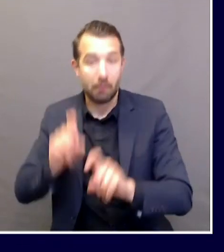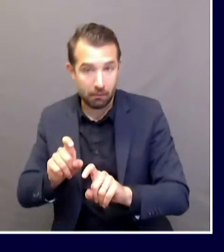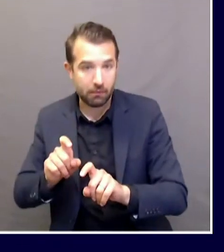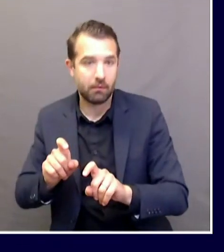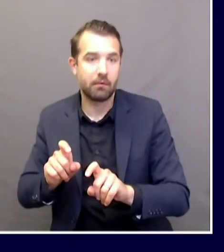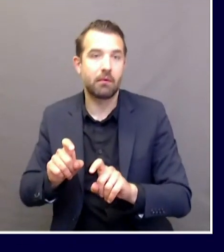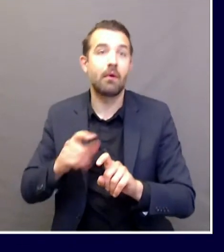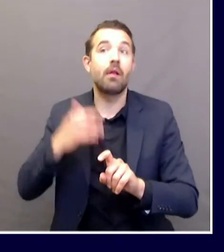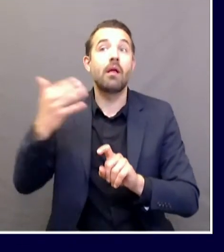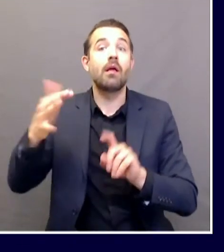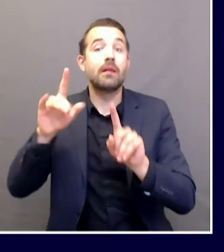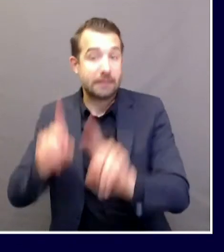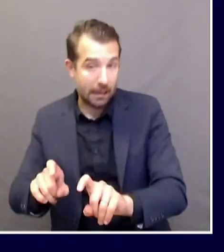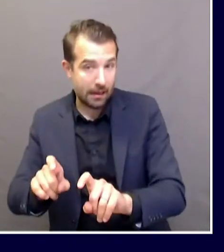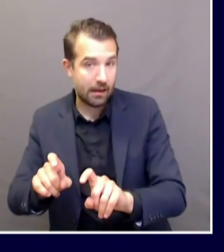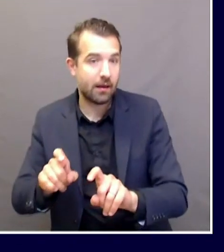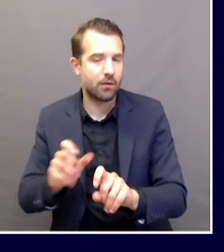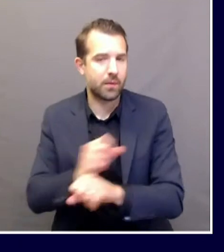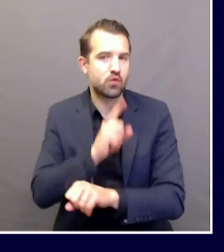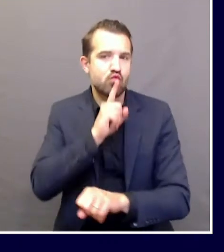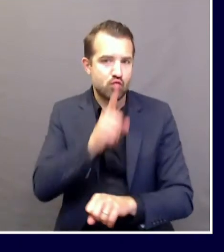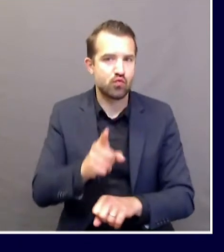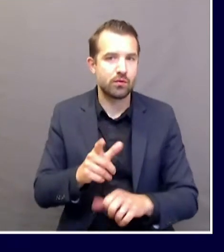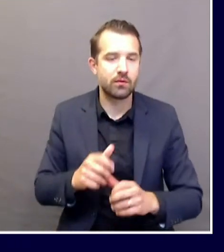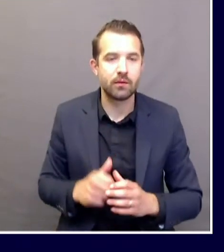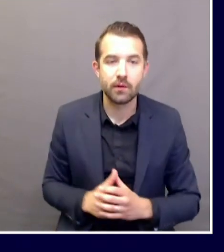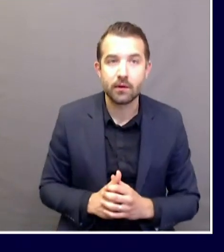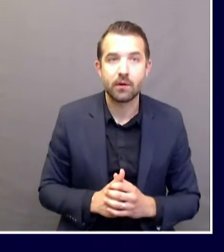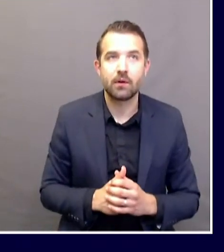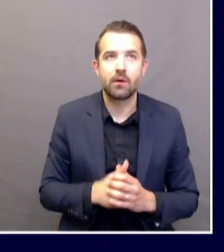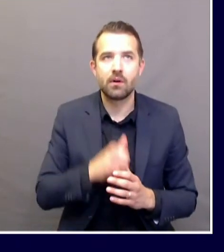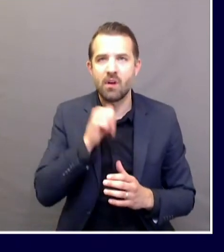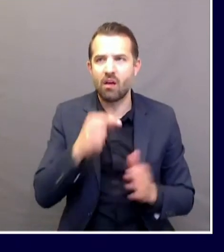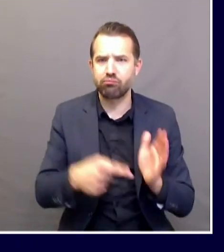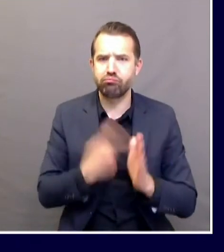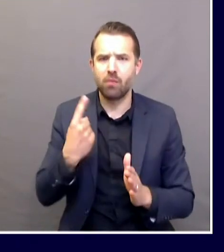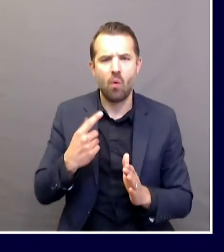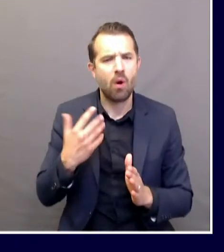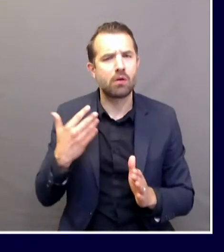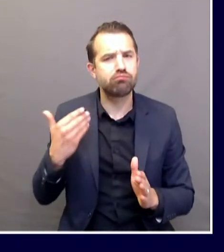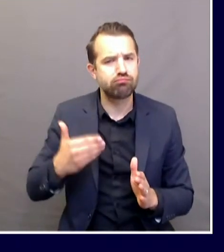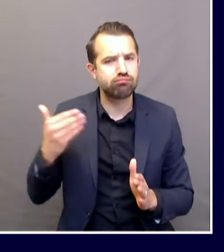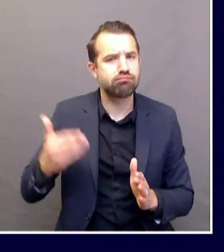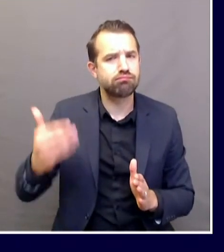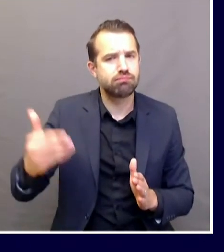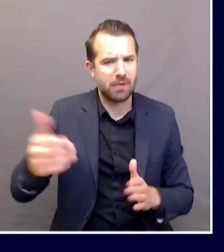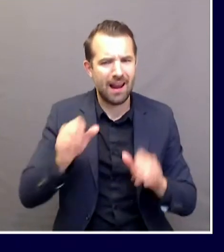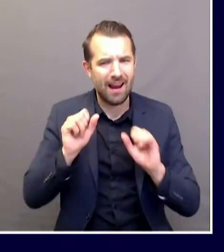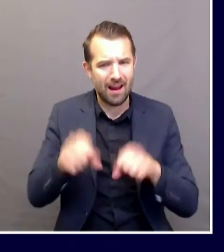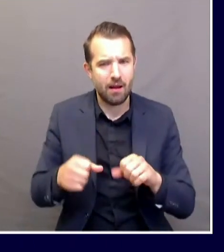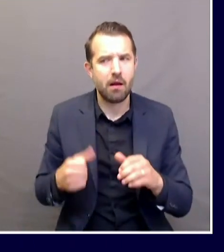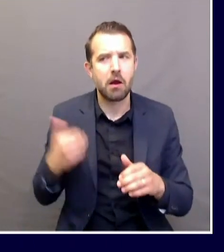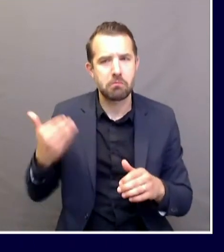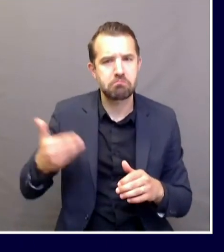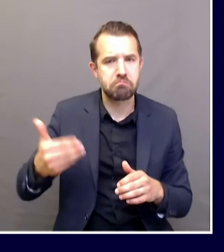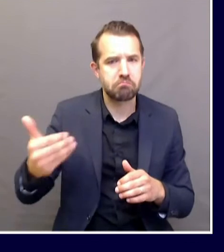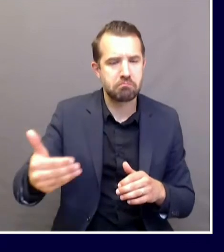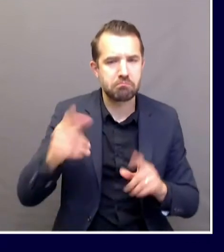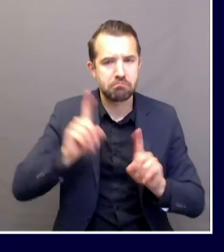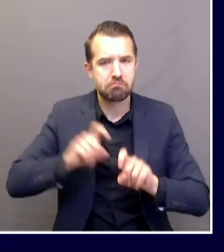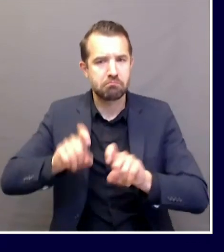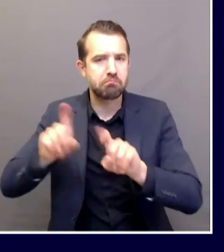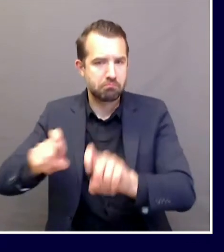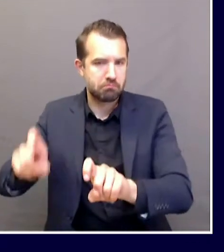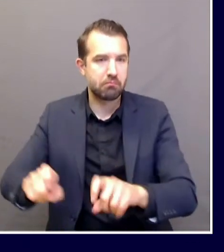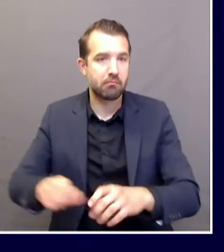don't necessarily need to limit yourself. You can do it just once and it works really well. But if repeating it a few times is something that's an option for